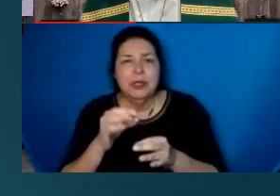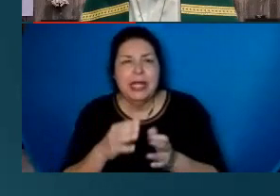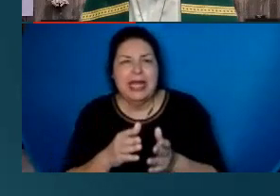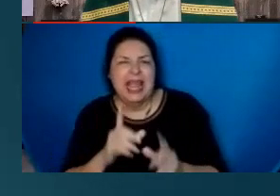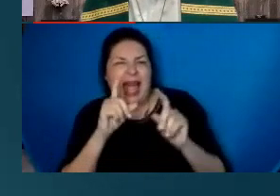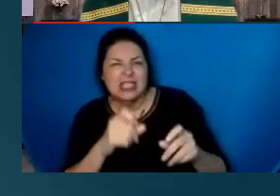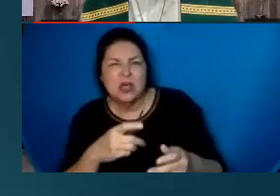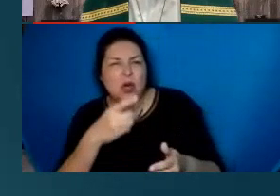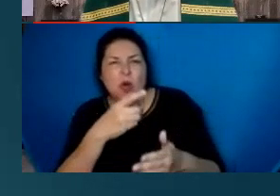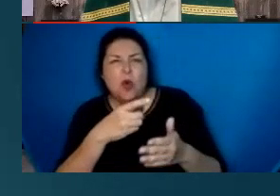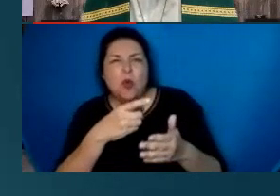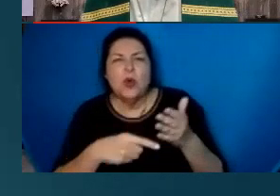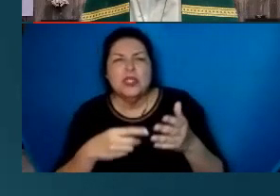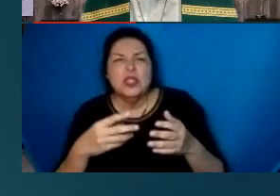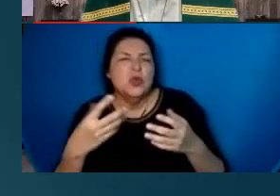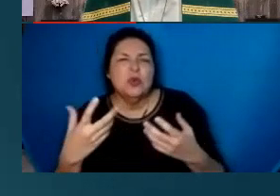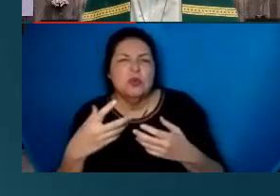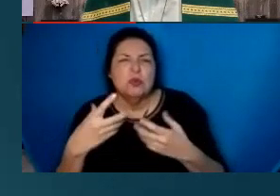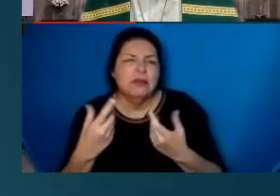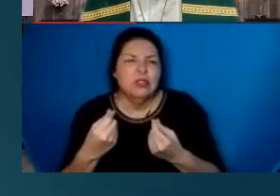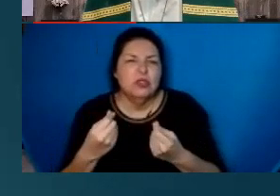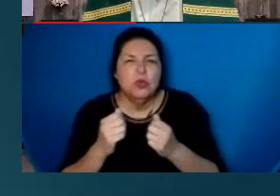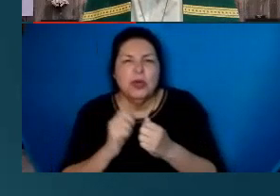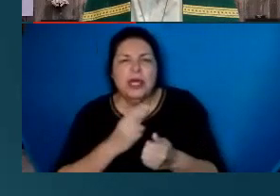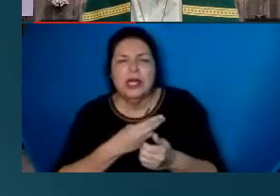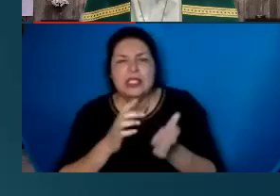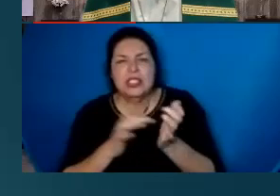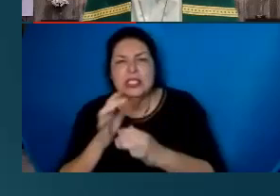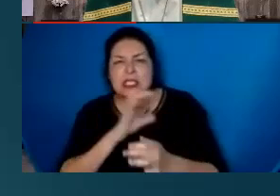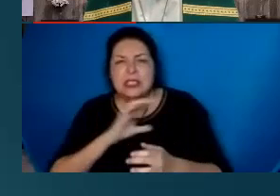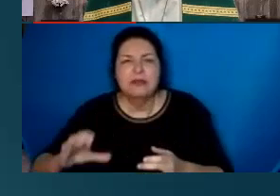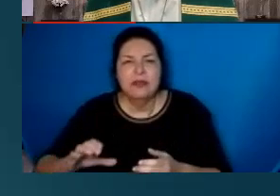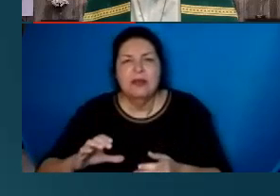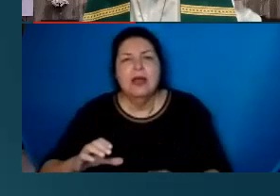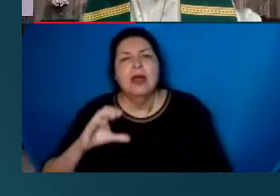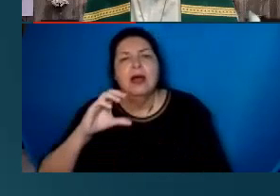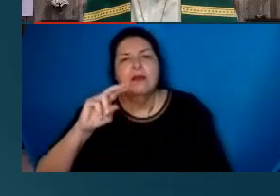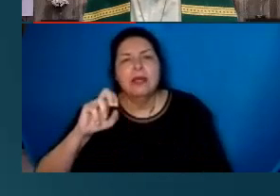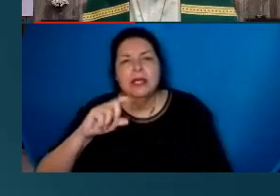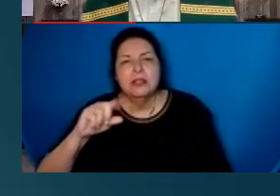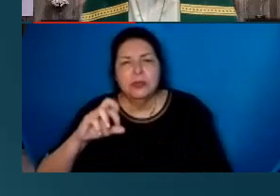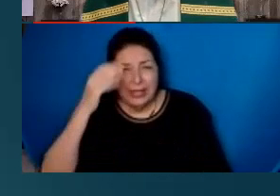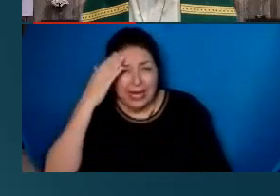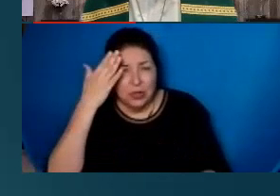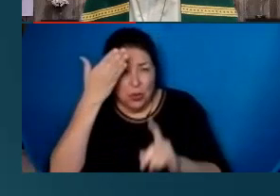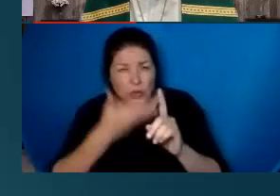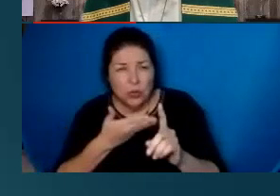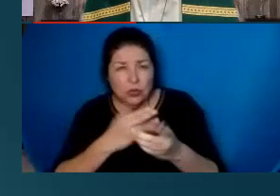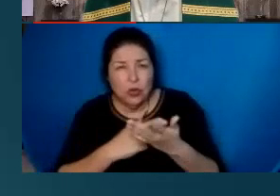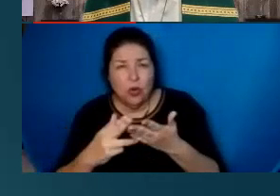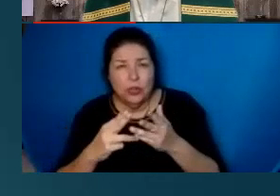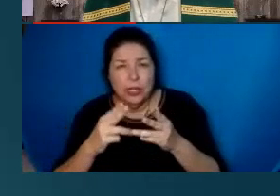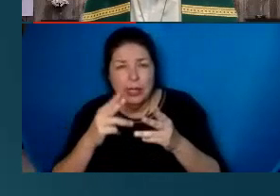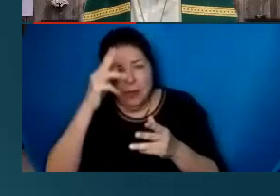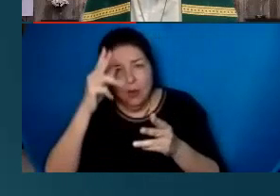Nazareth? Have you come to destroy us? I know who you are, the Holy One of God." But Jesus rebuked